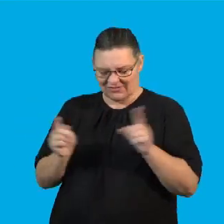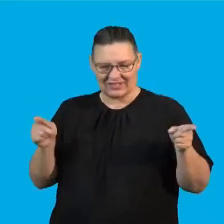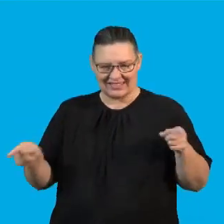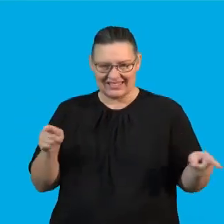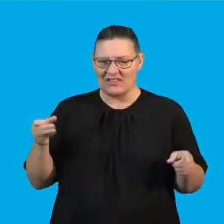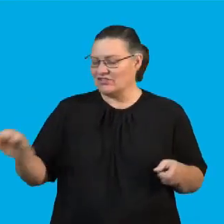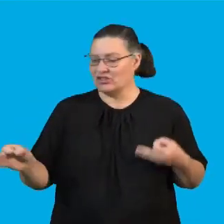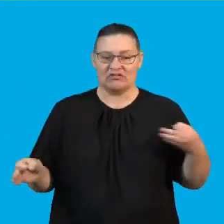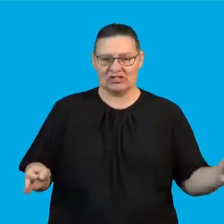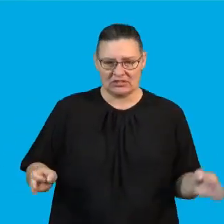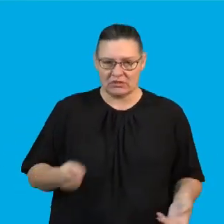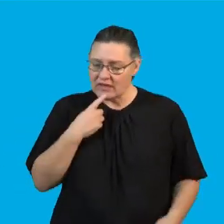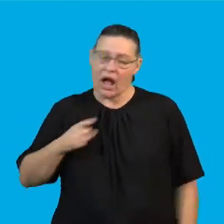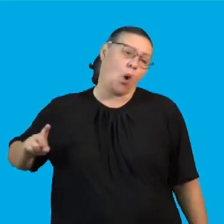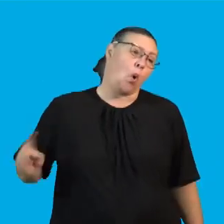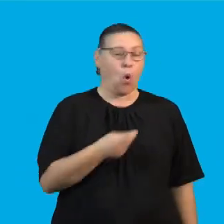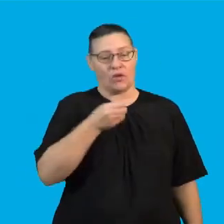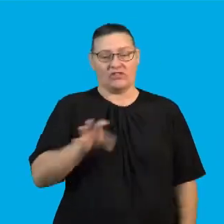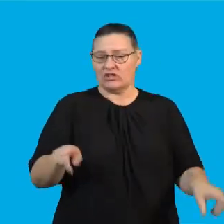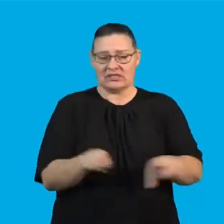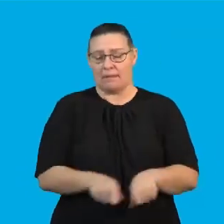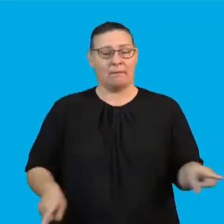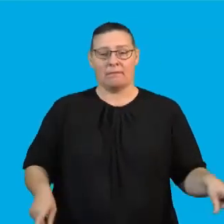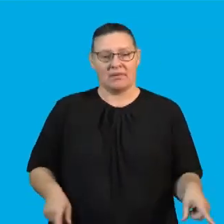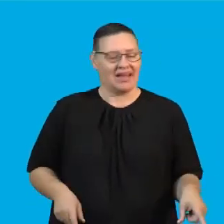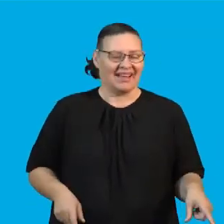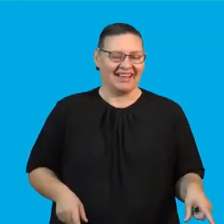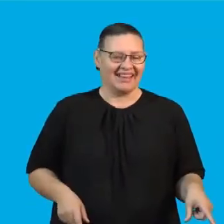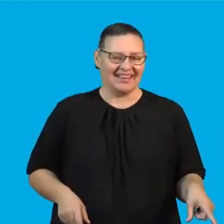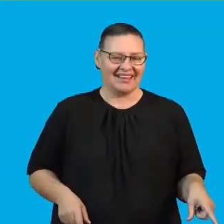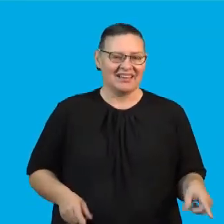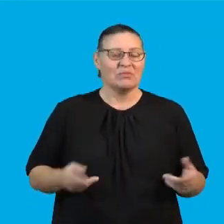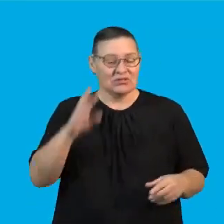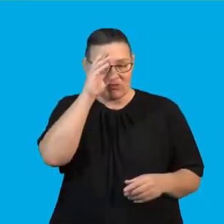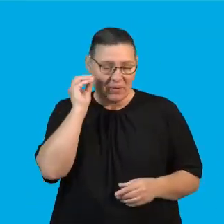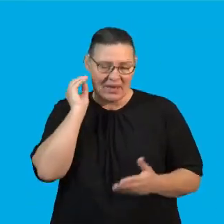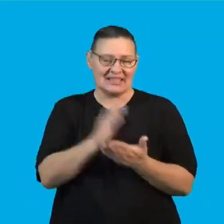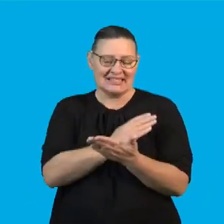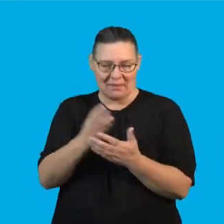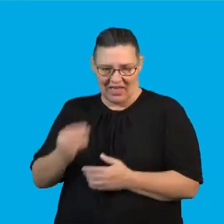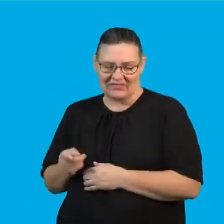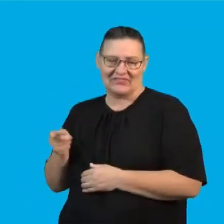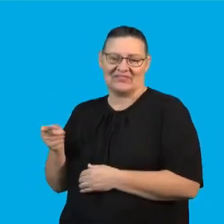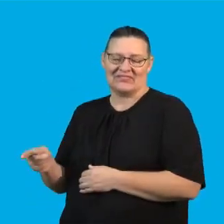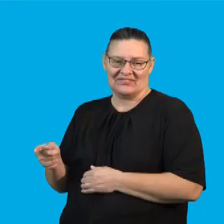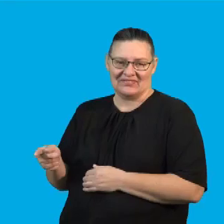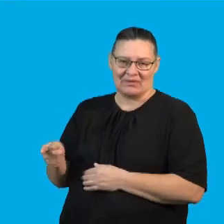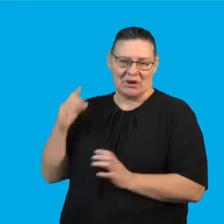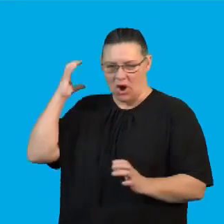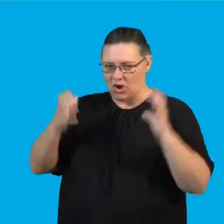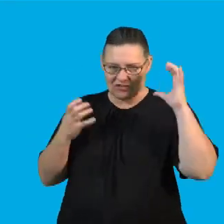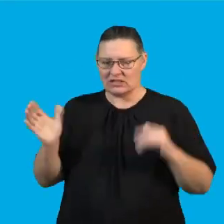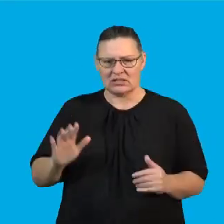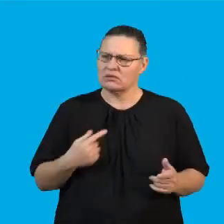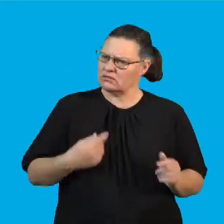see that it's not a blanket statement where we can say all fish are oviparous. Just also remember that